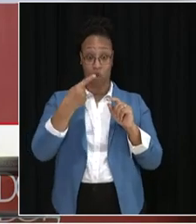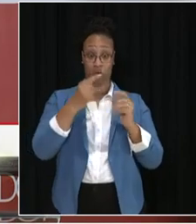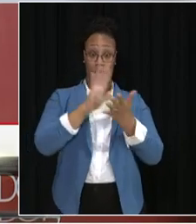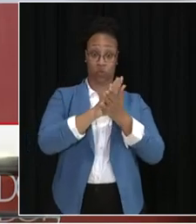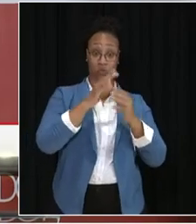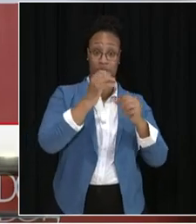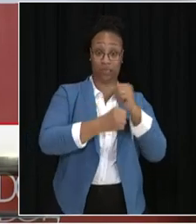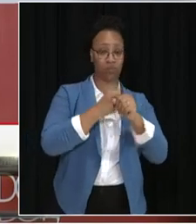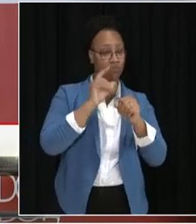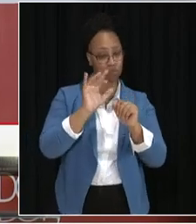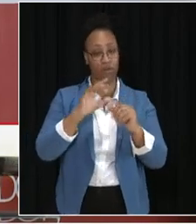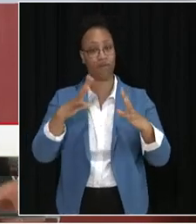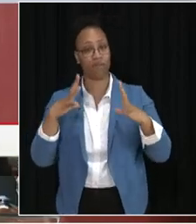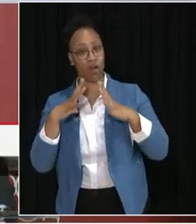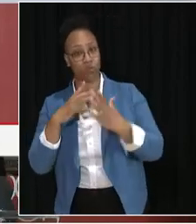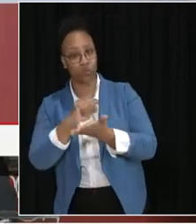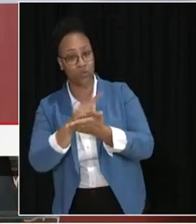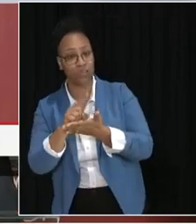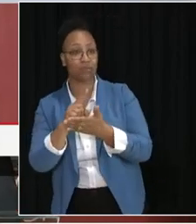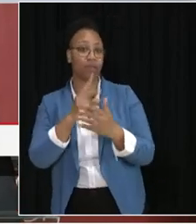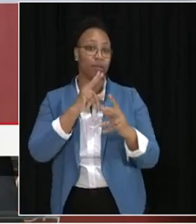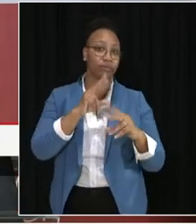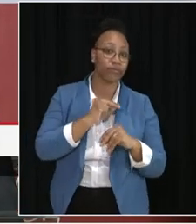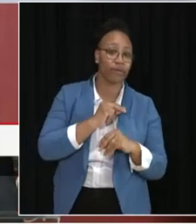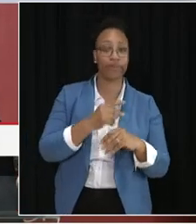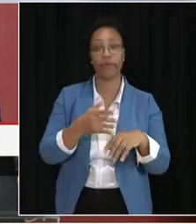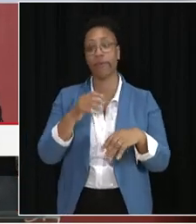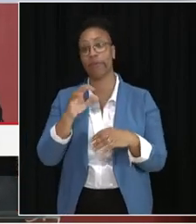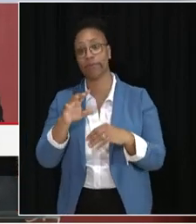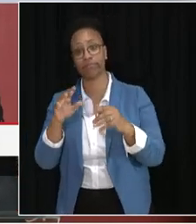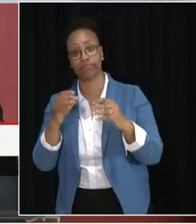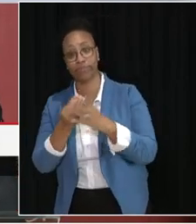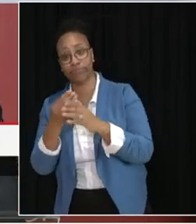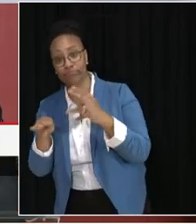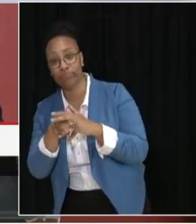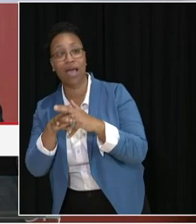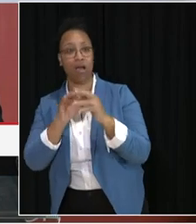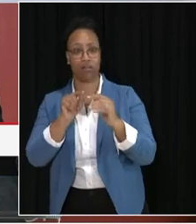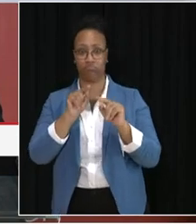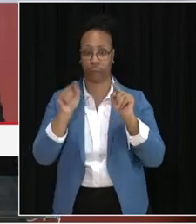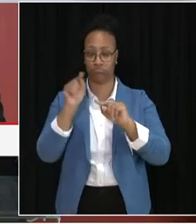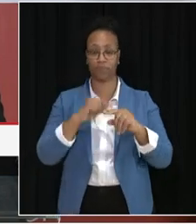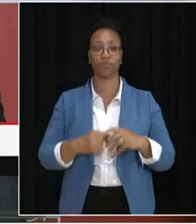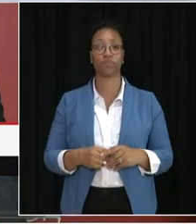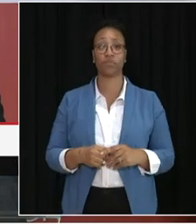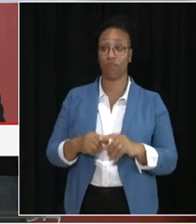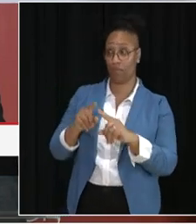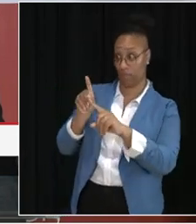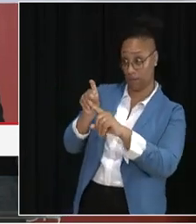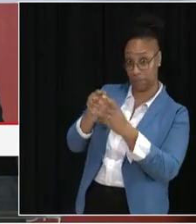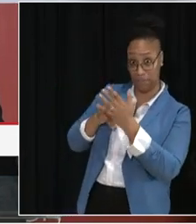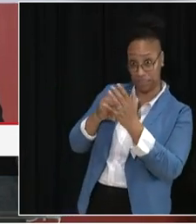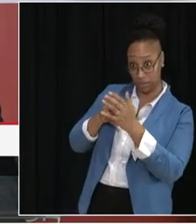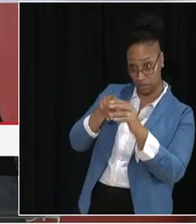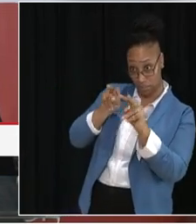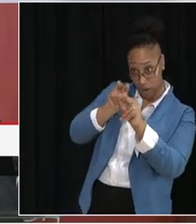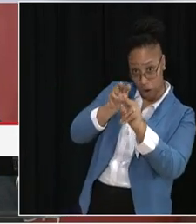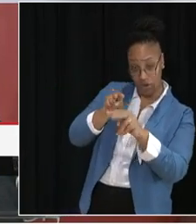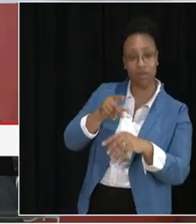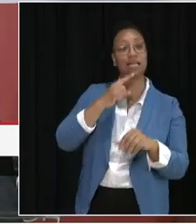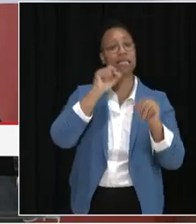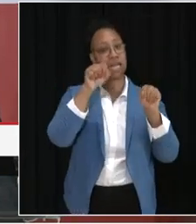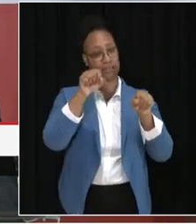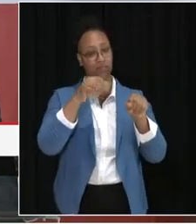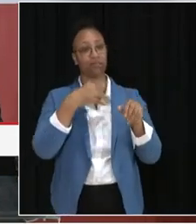the test to return? Yeah, we're continuing to monitor health conditions in partnership with DC Health to determine if this will be a